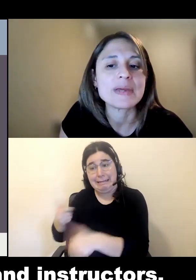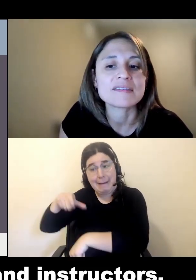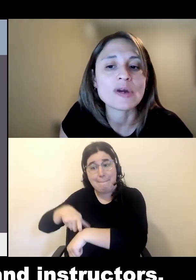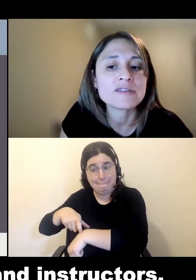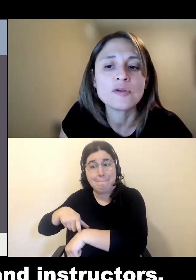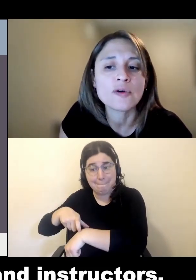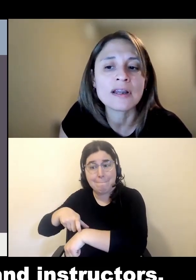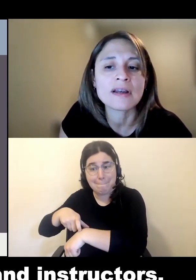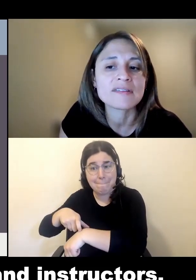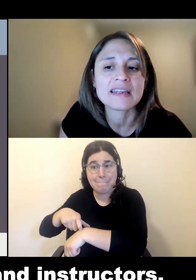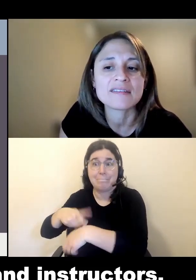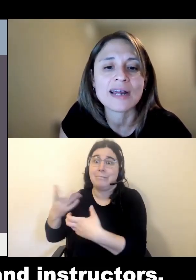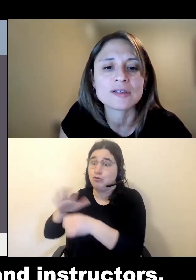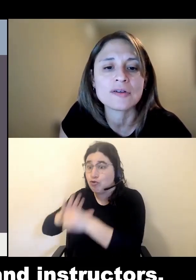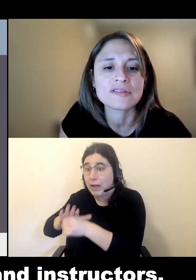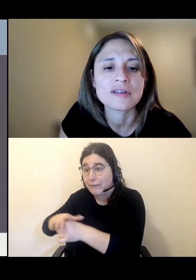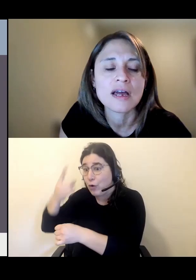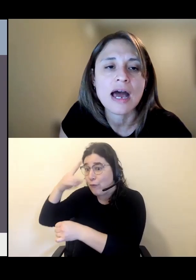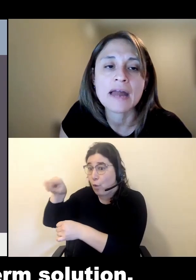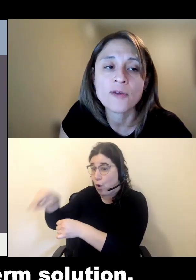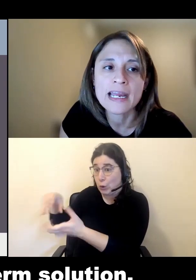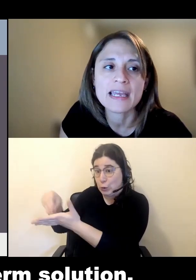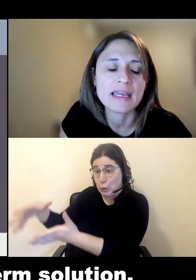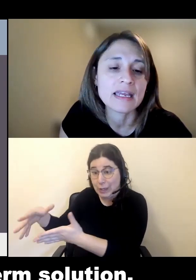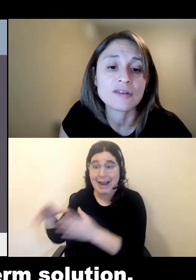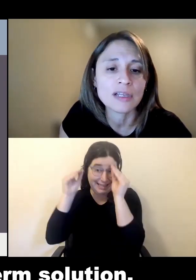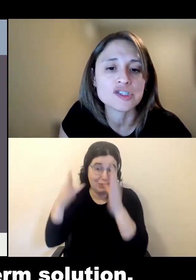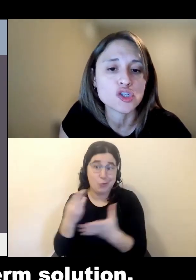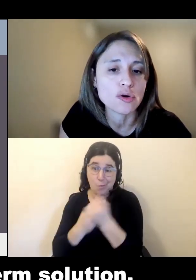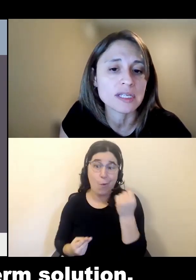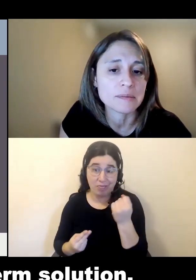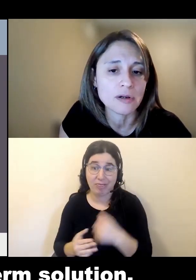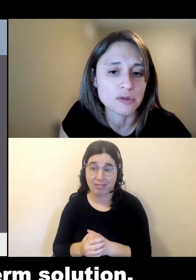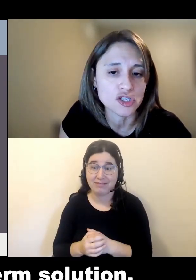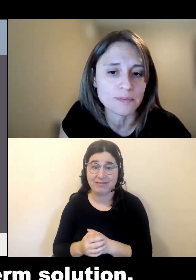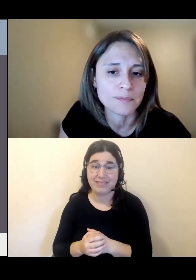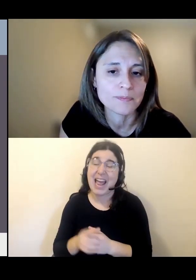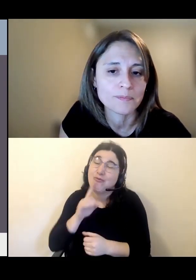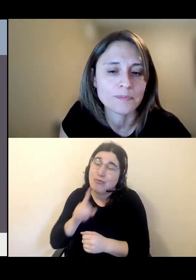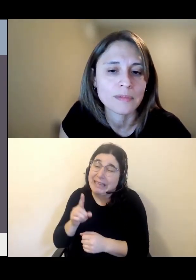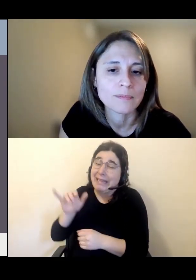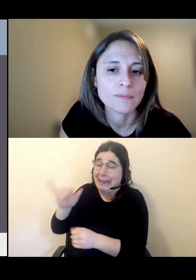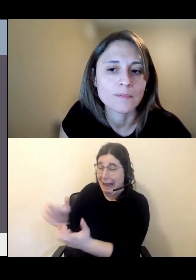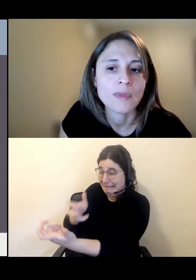It can be stressful for learners and instructors, and really it's only a short-term solution.